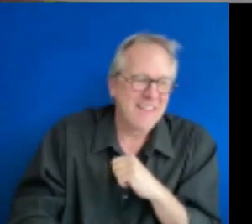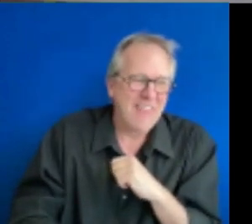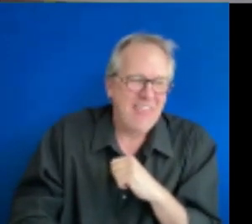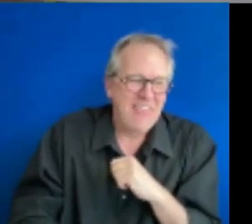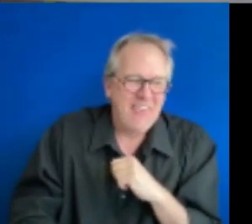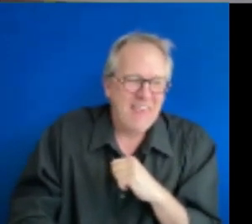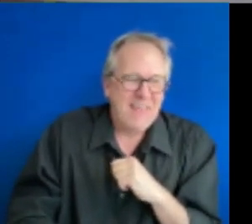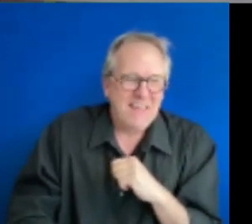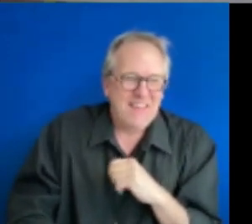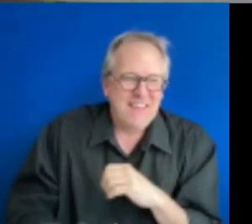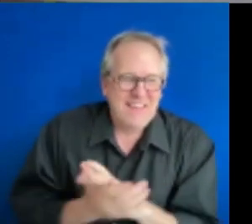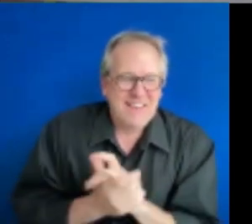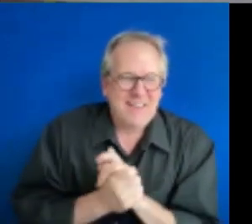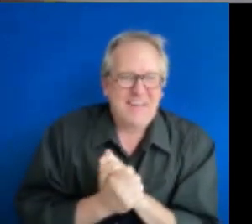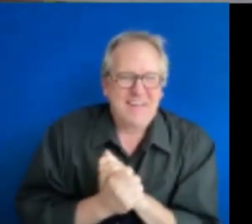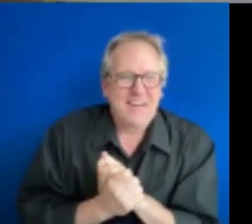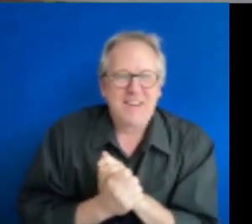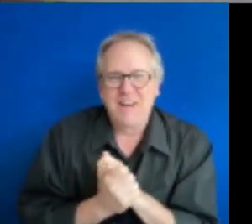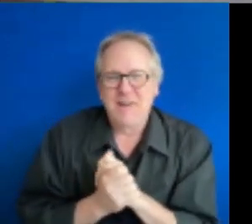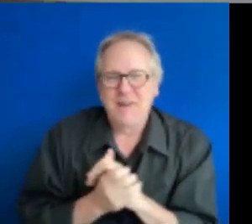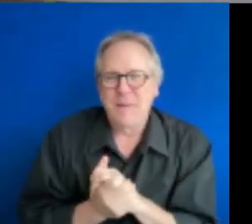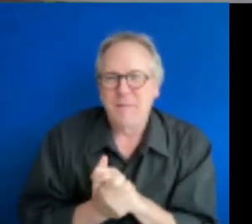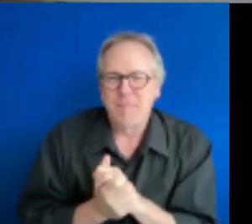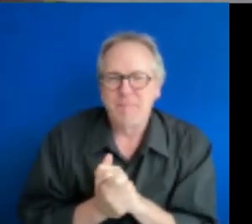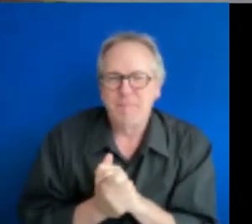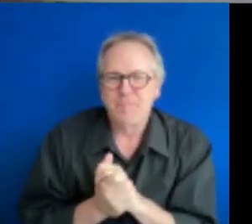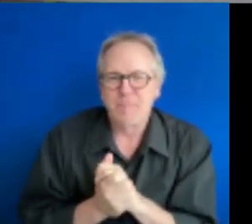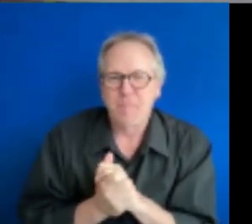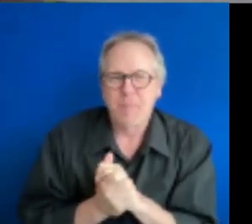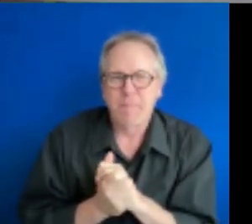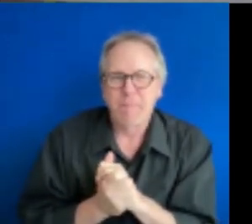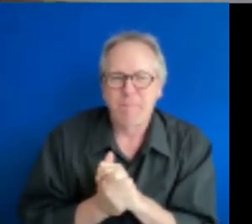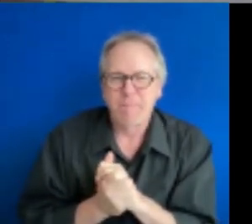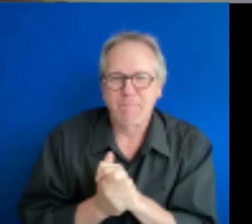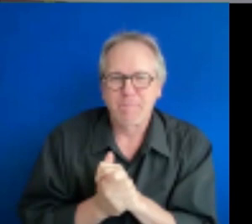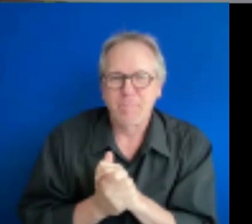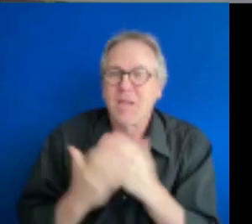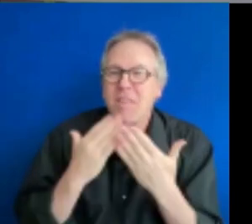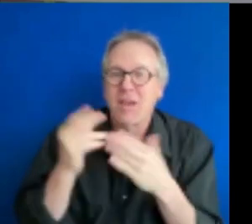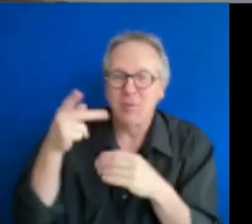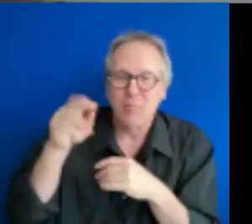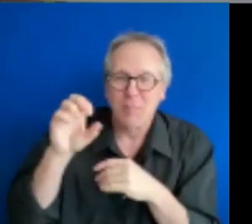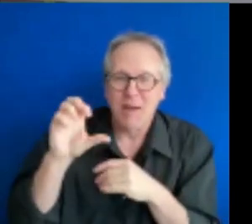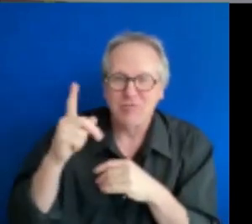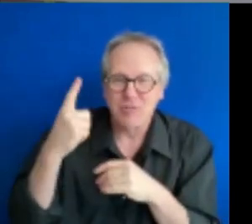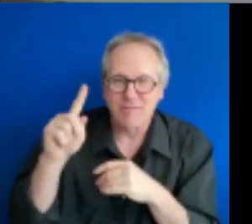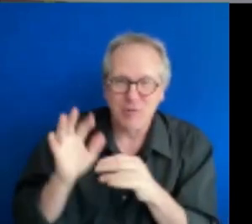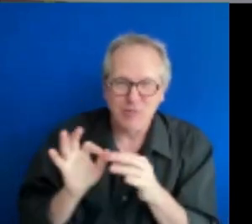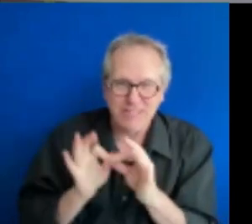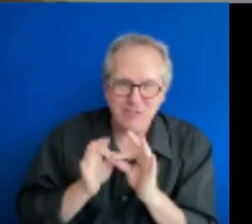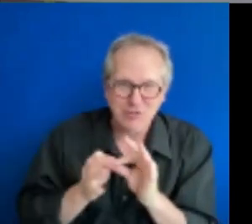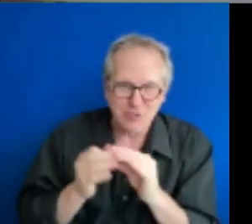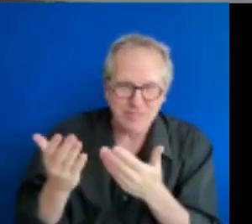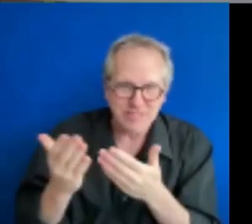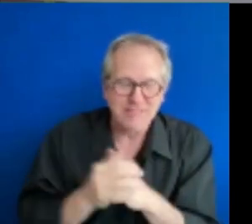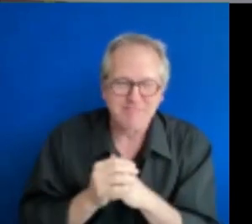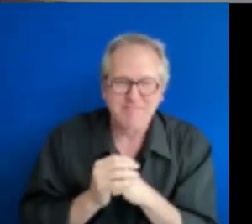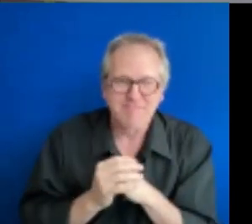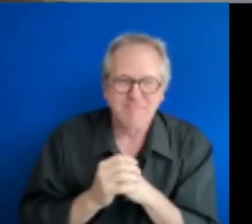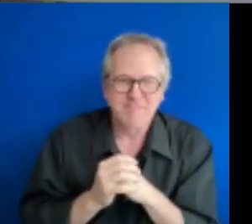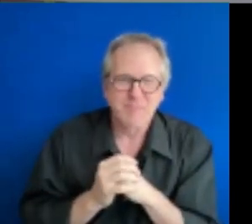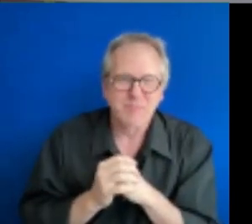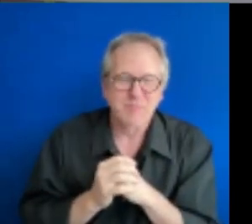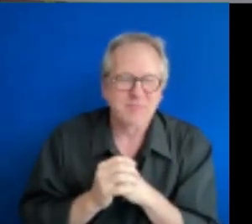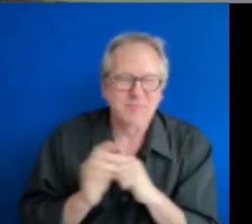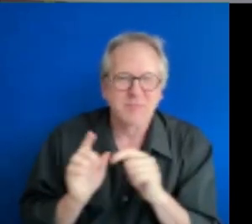And I should also thank Patrick who's doing ASL. And I